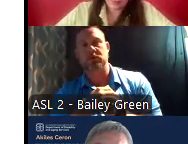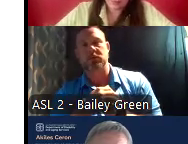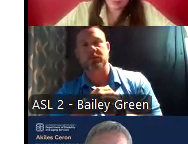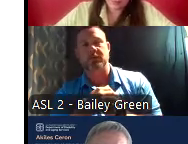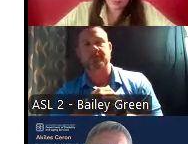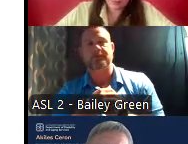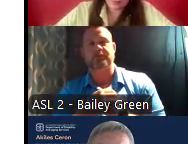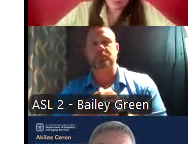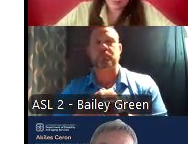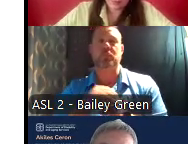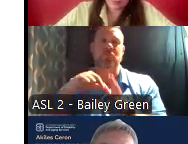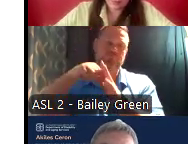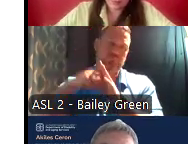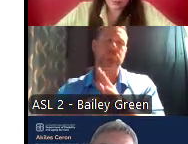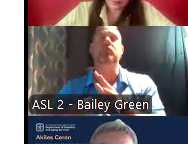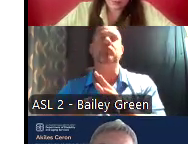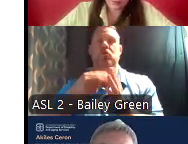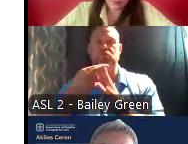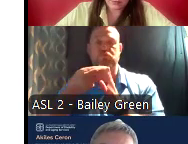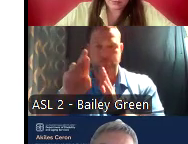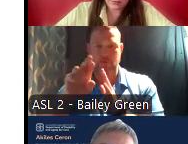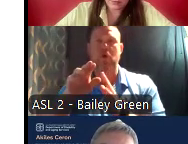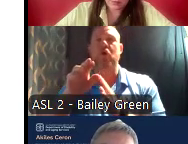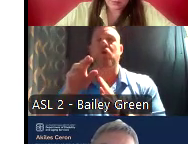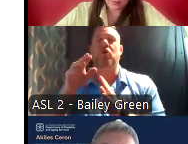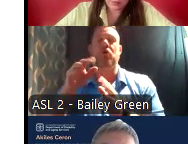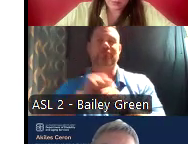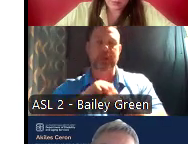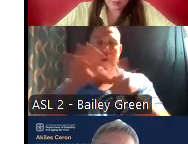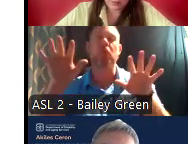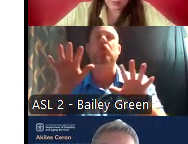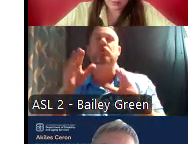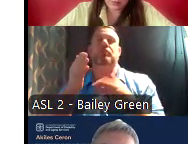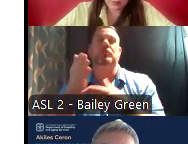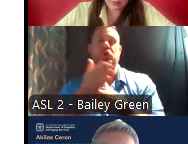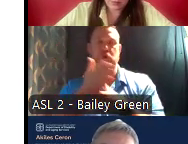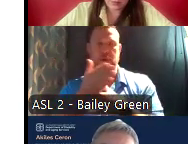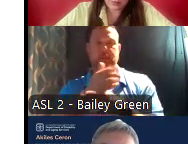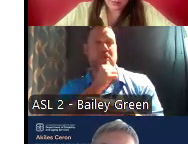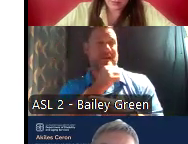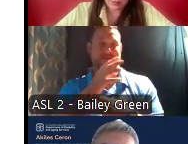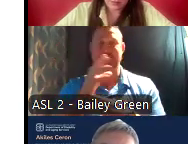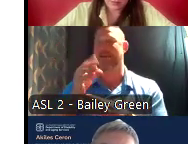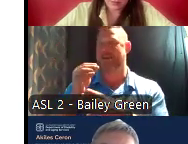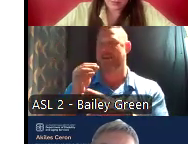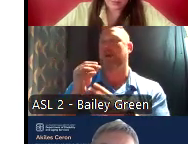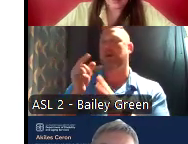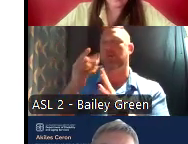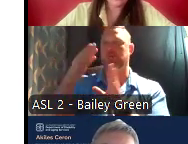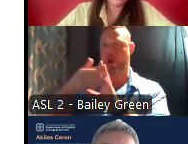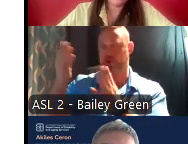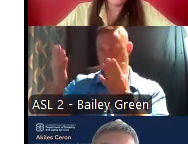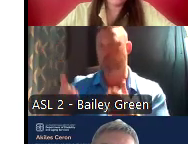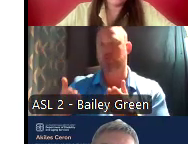creating robust referral networks for the public between the private bar, legal services, and prosecutors. Currently, there isn't